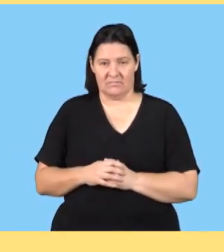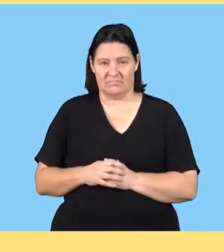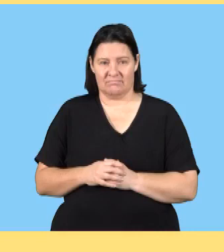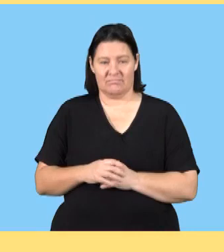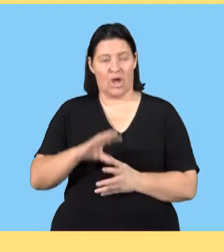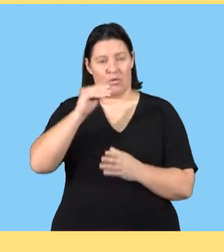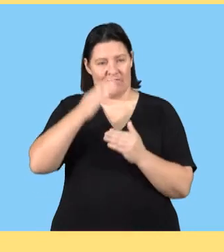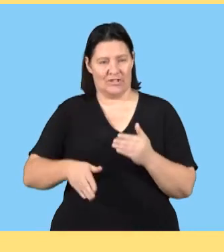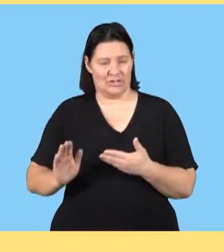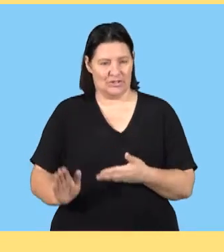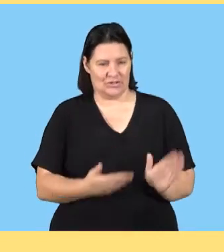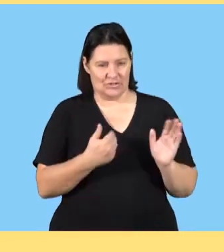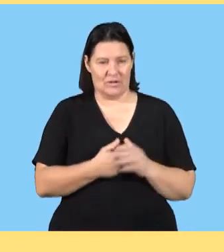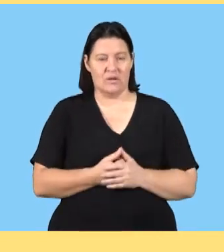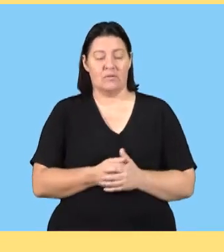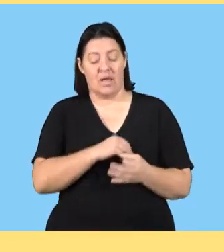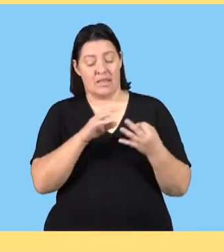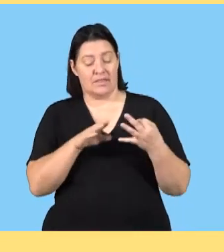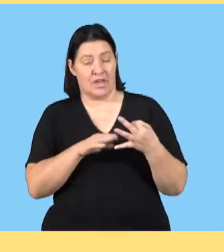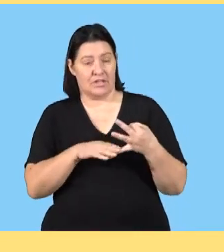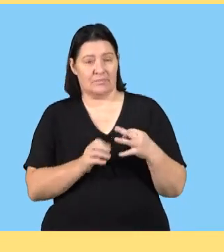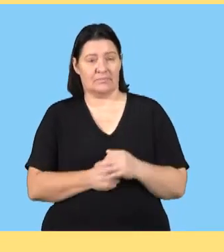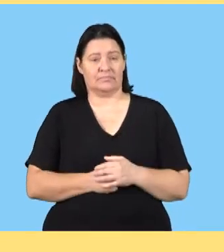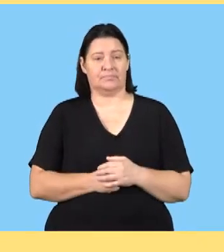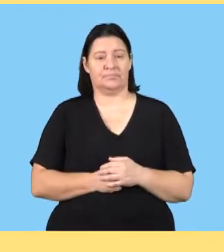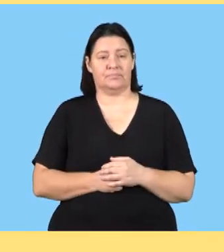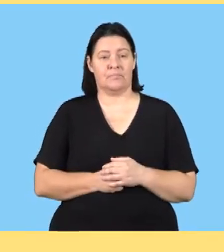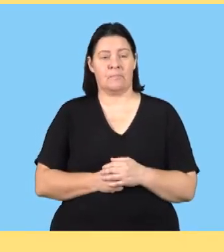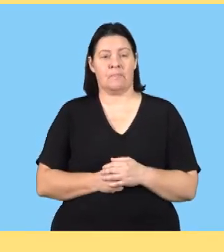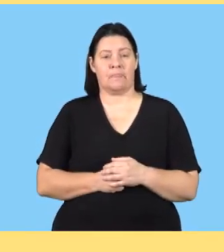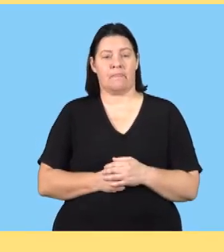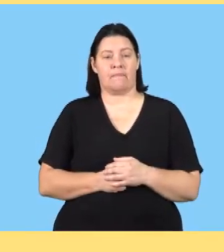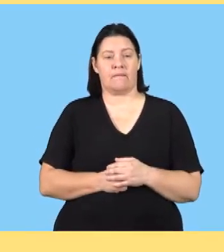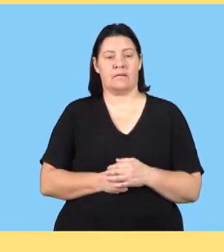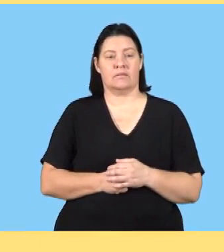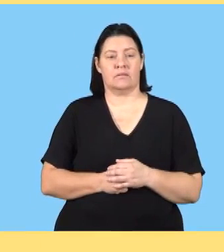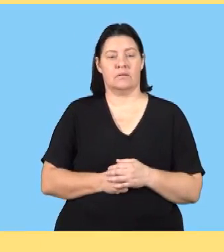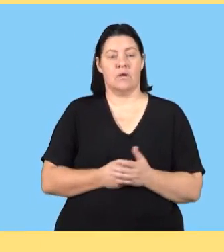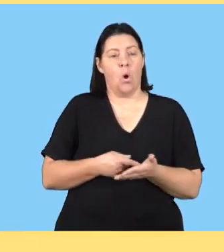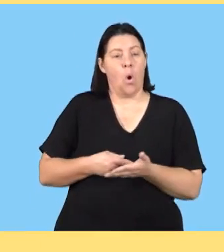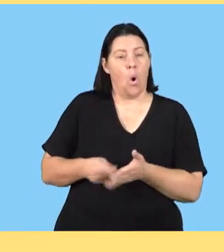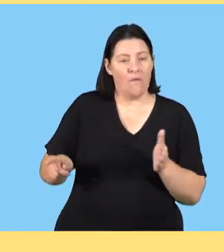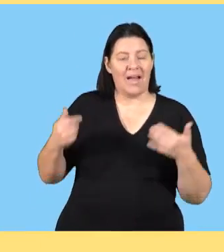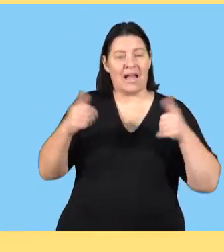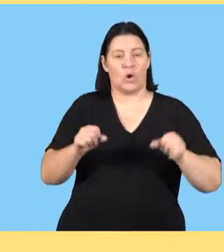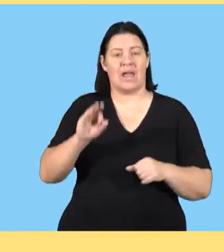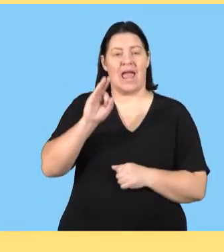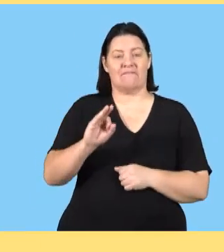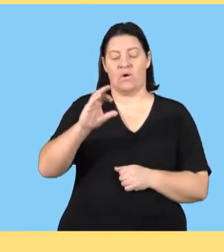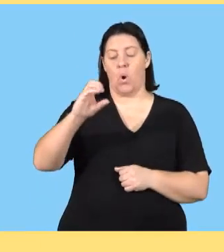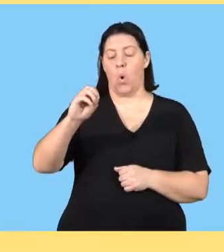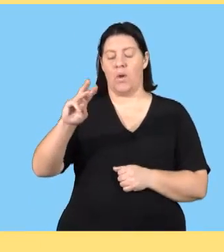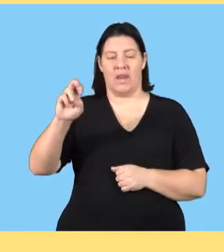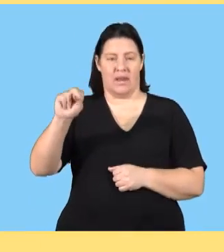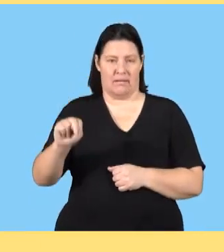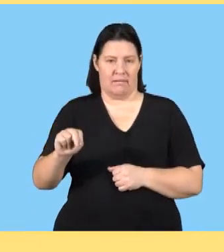that concludes this transaction. Let's quickly go to the next one, which is the third one. Write off the account of